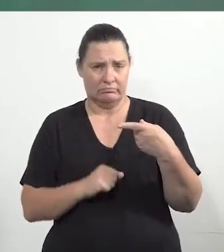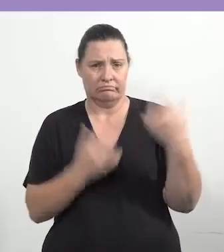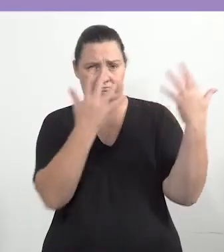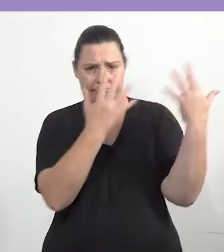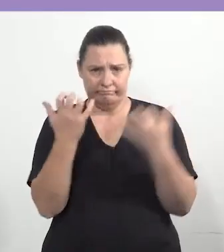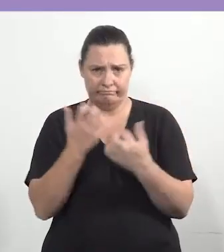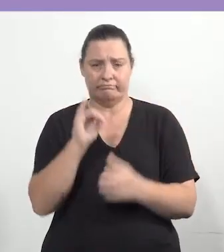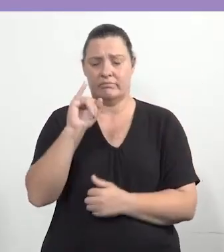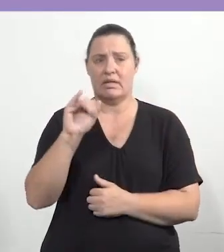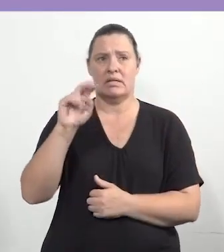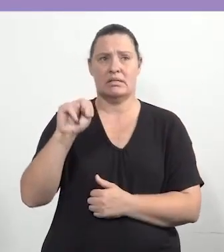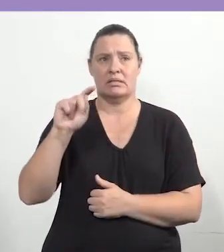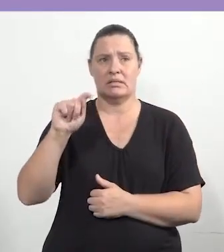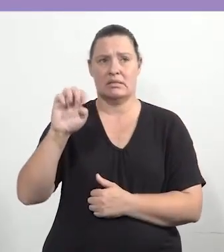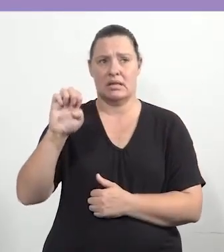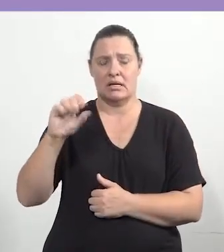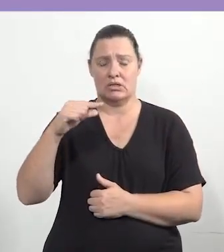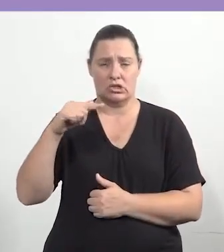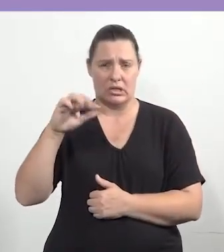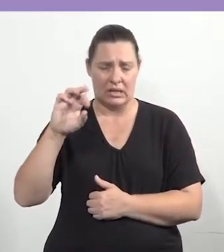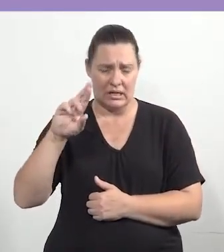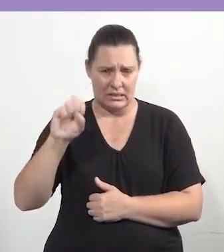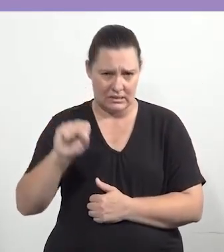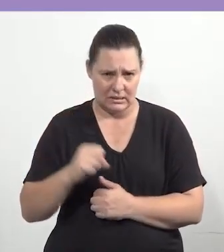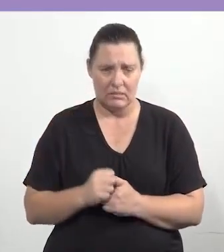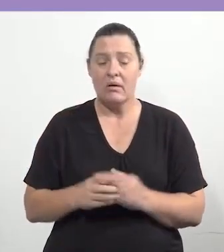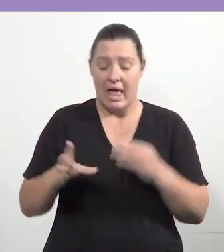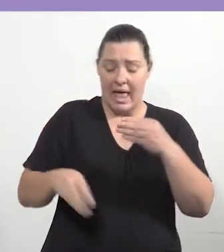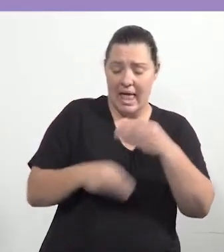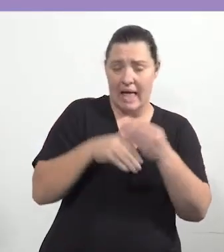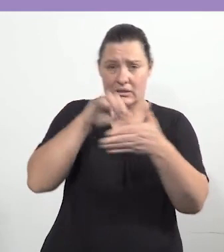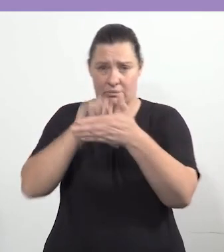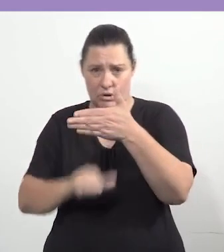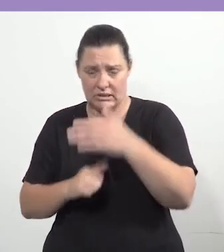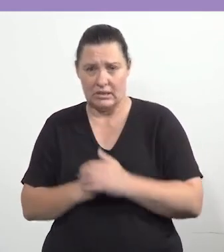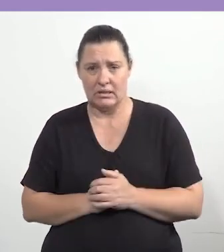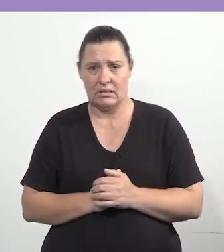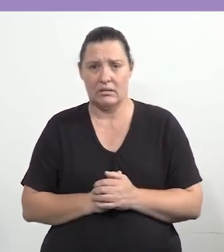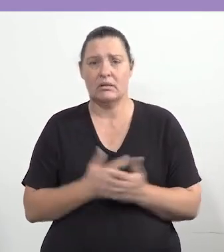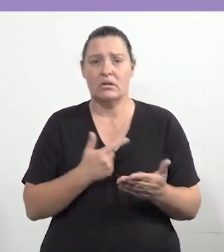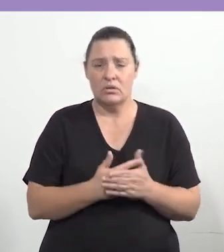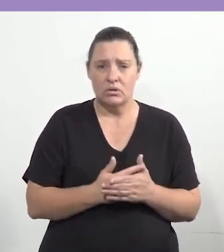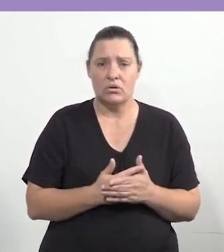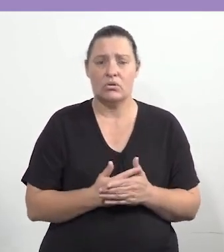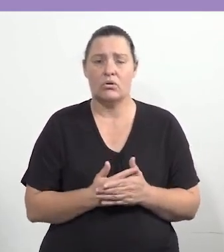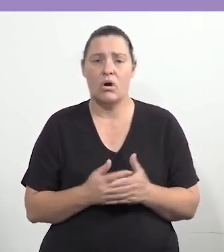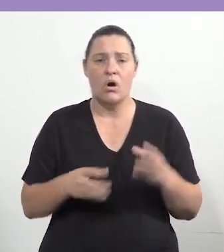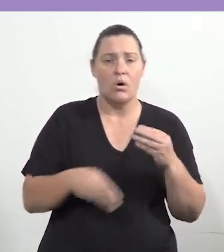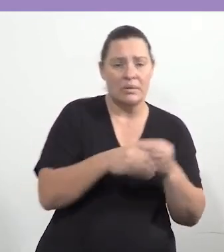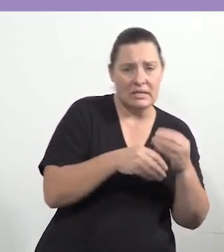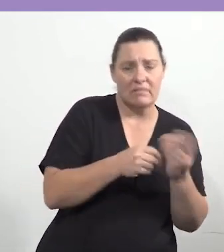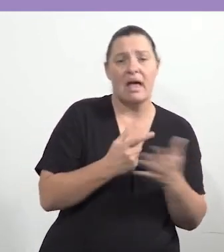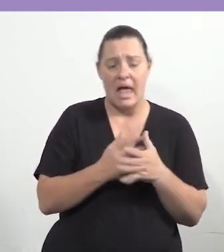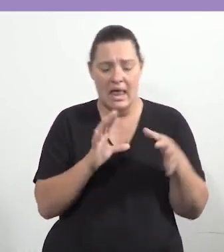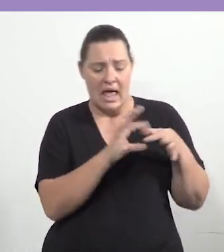perform calculations with integers involving addition and subtraction, use commutative and associative